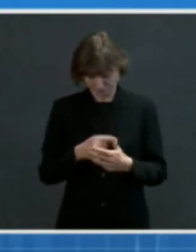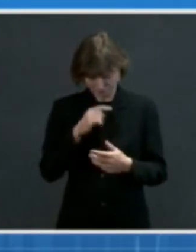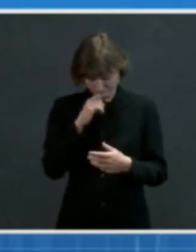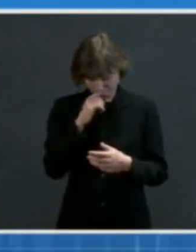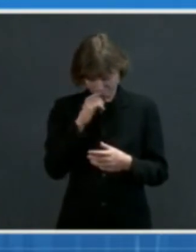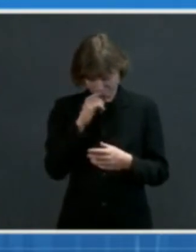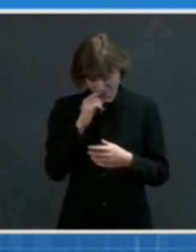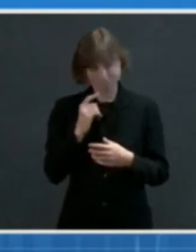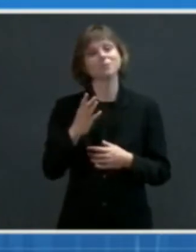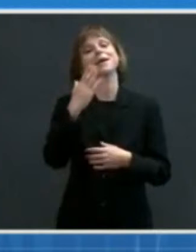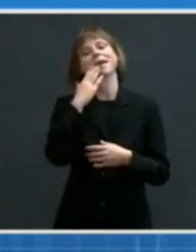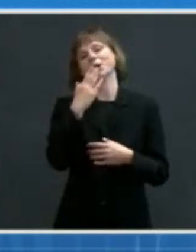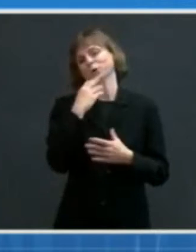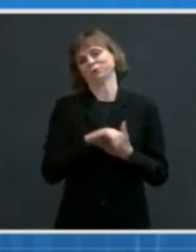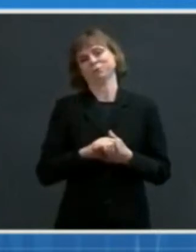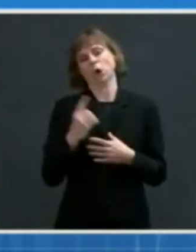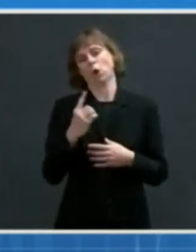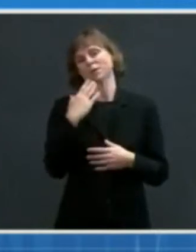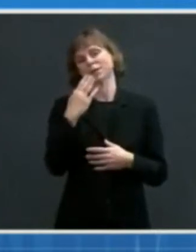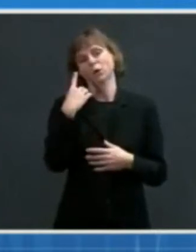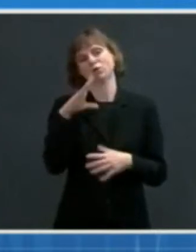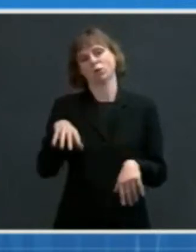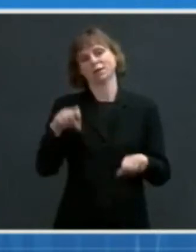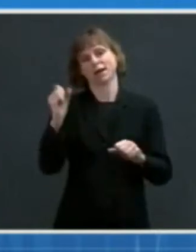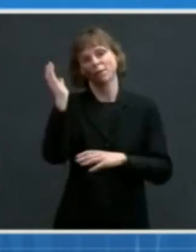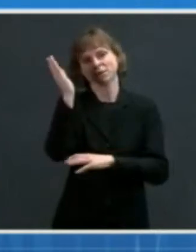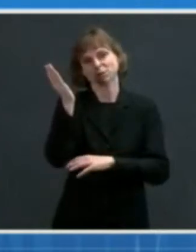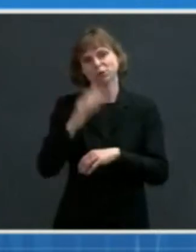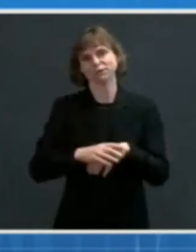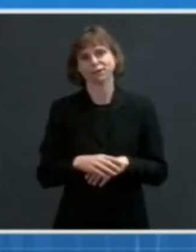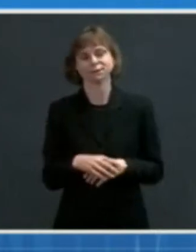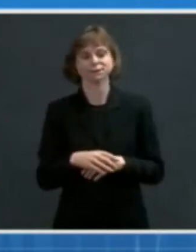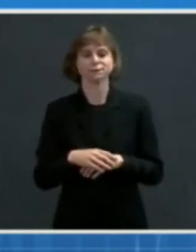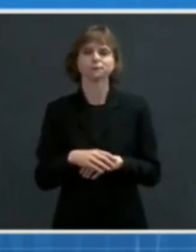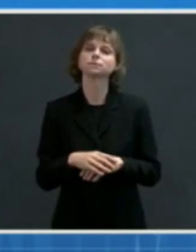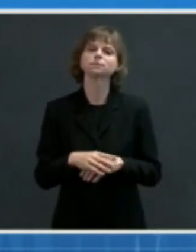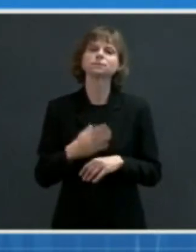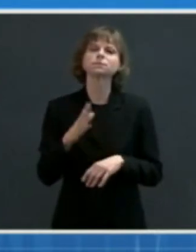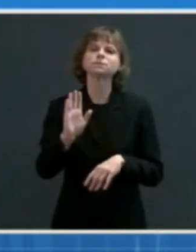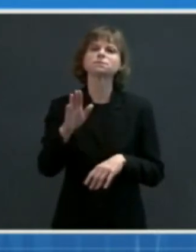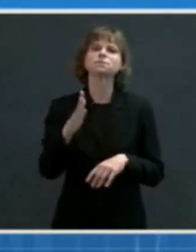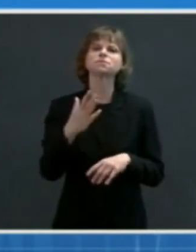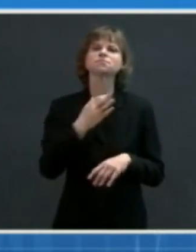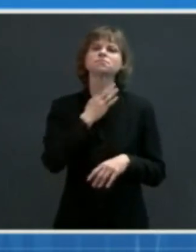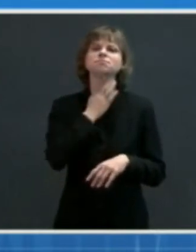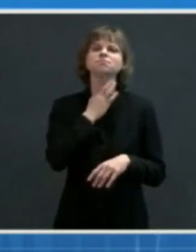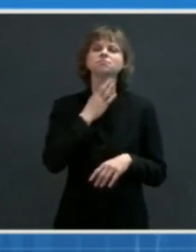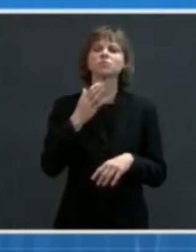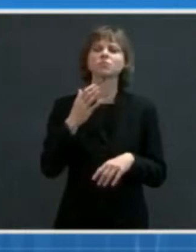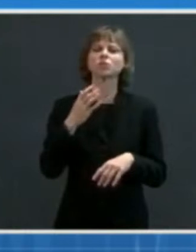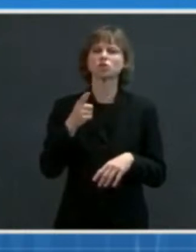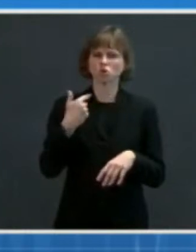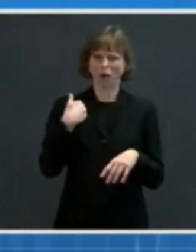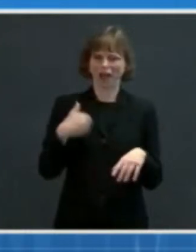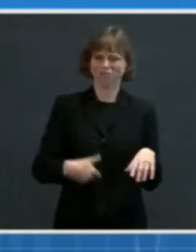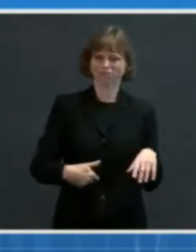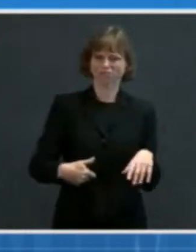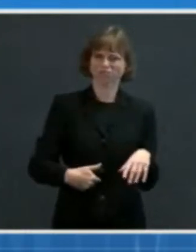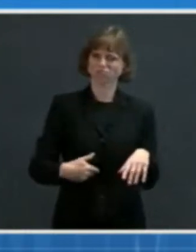Thank you, as always, for doing the briefing. I wanted to ask if you have a sense of when Merck will actually be able to ramp